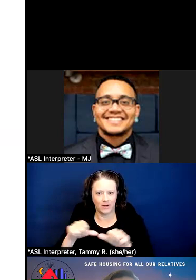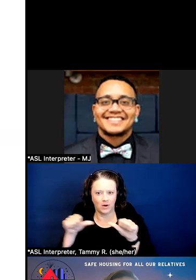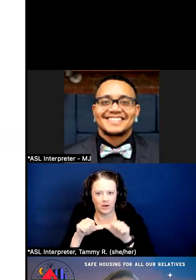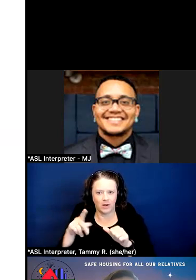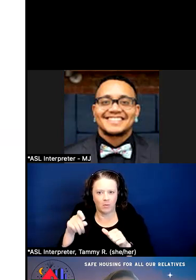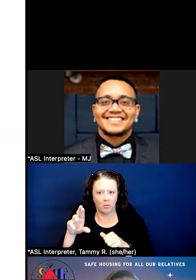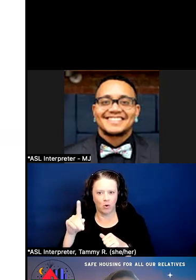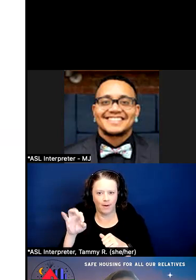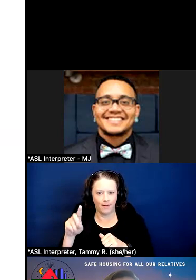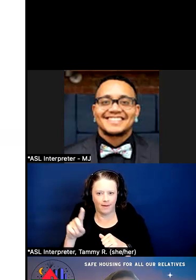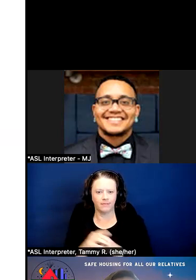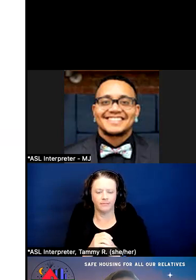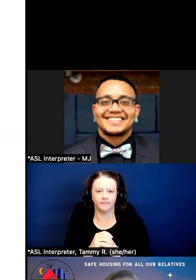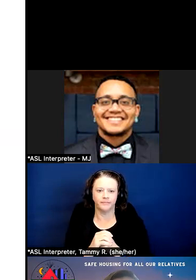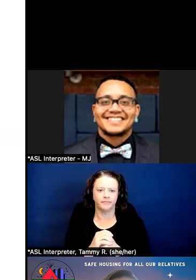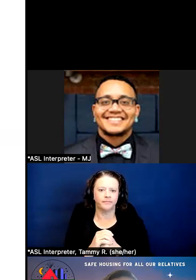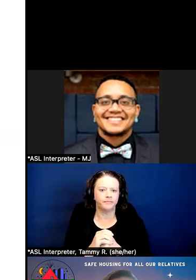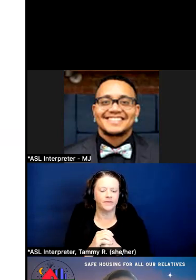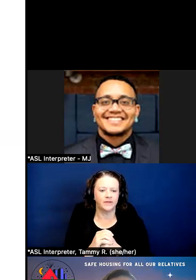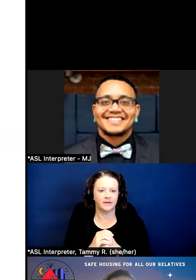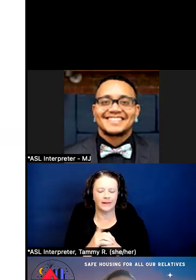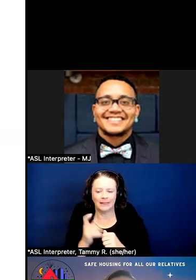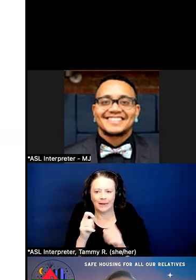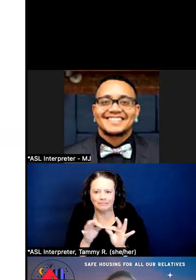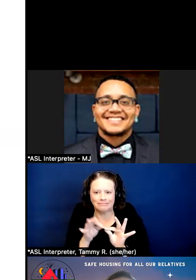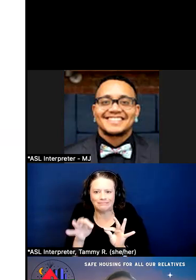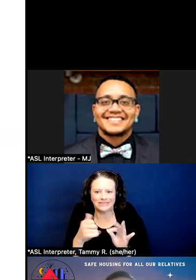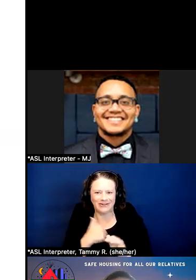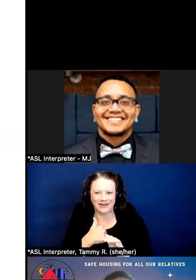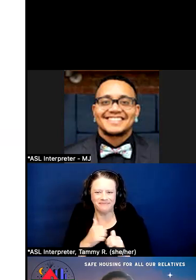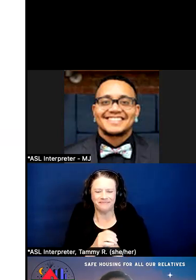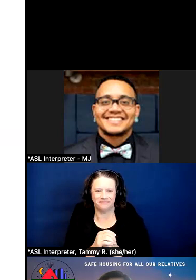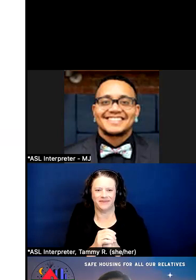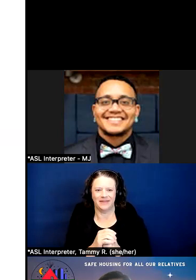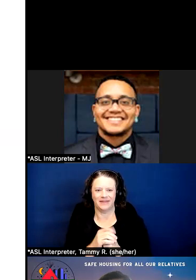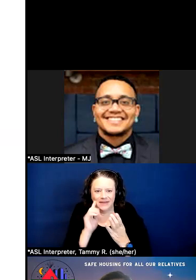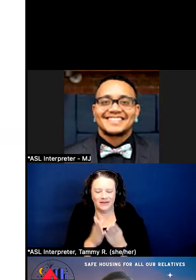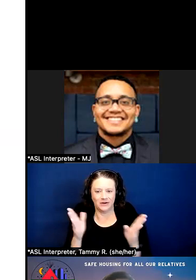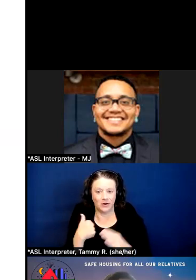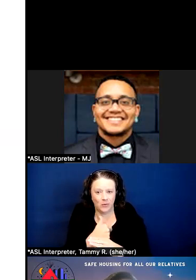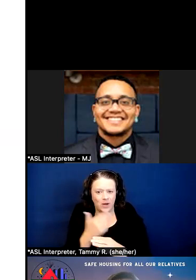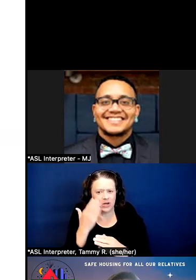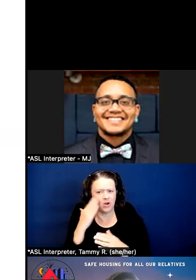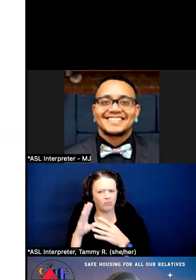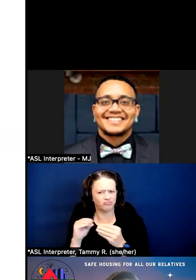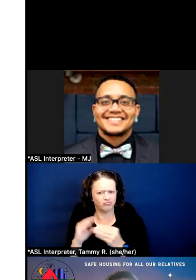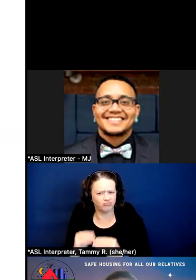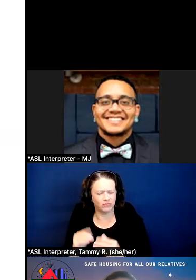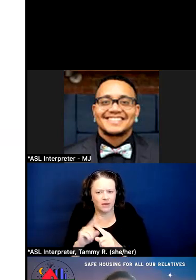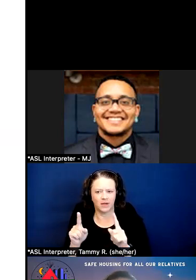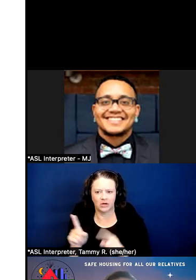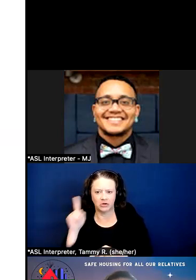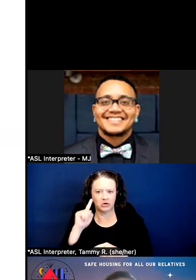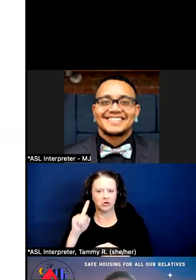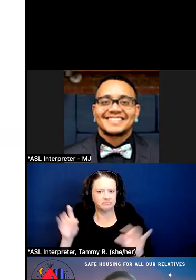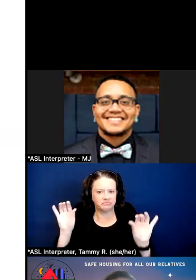Whoops. Just a little bit of a lag. Okay, sorry. In general, we know this anecdotally, but of course, didn't hear anything